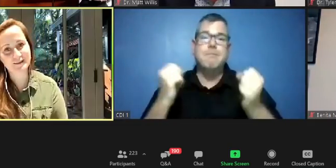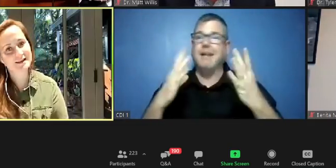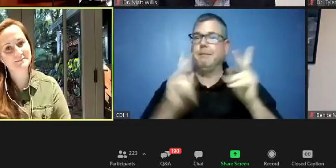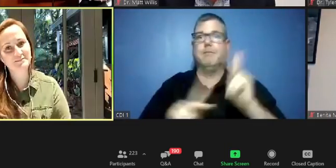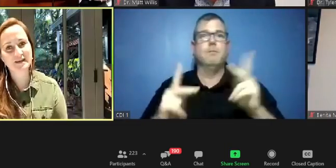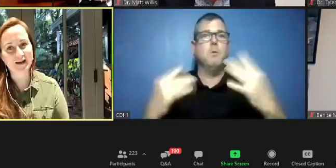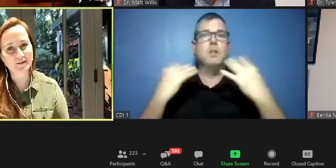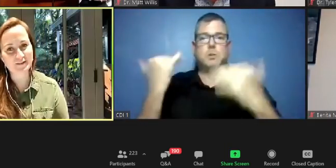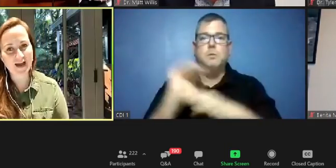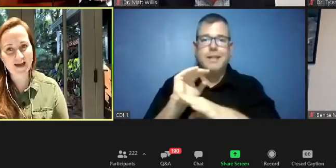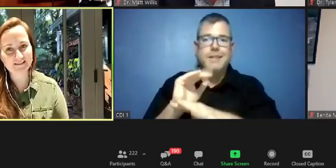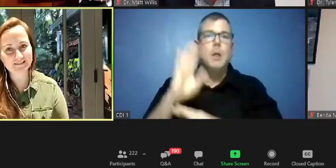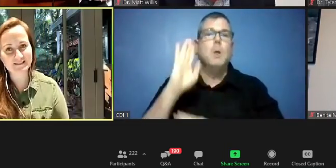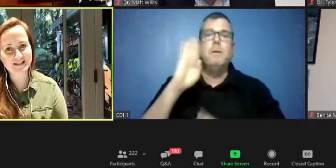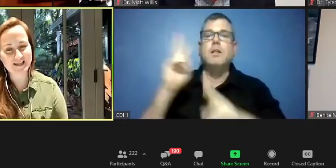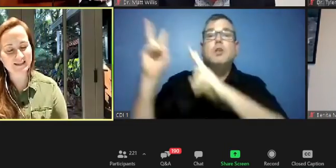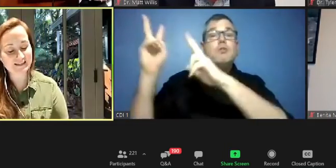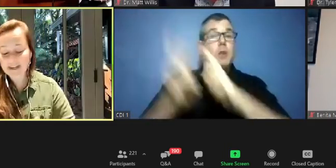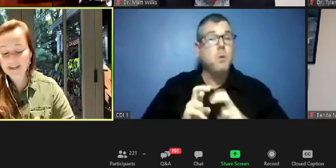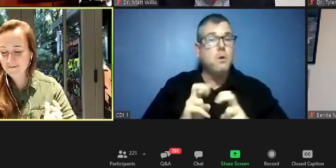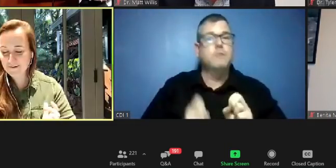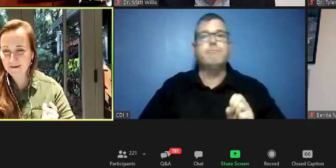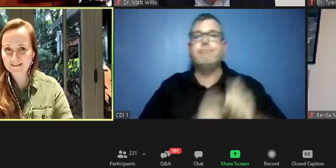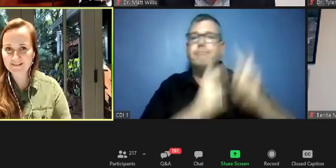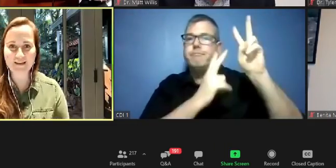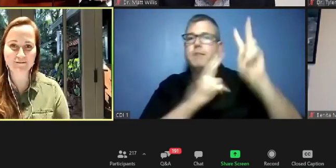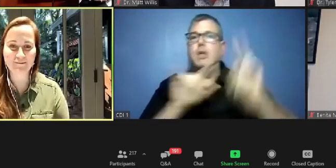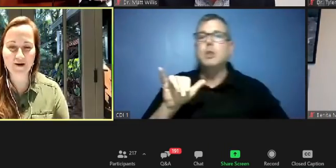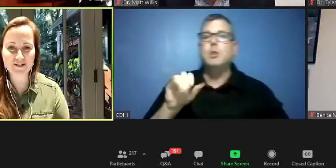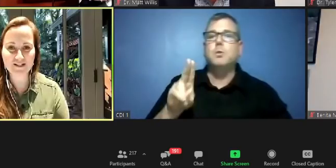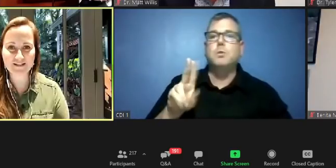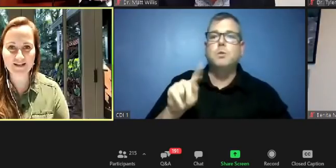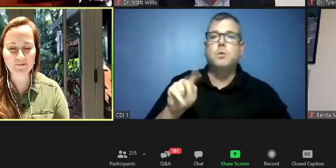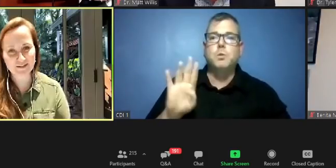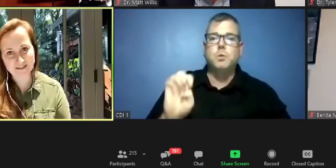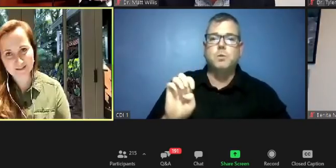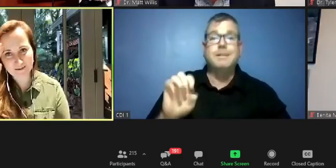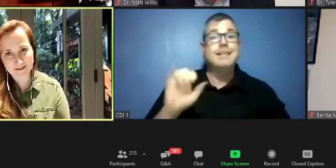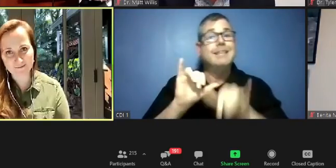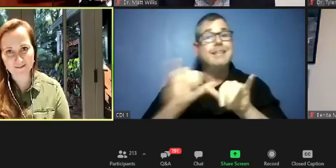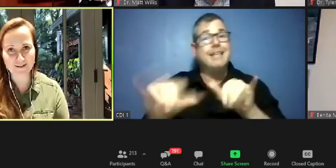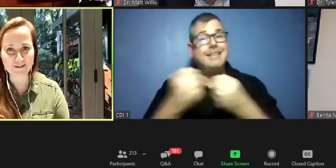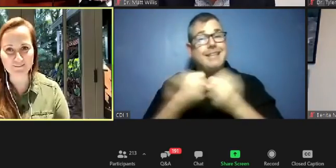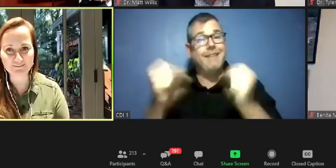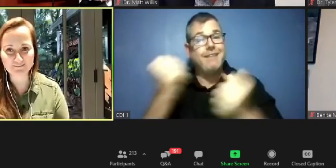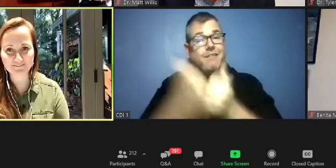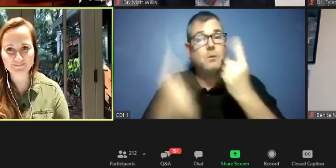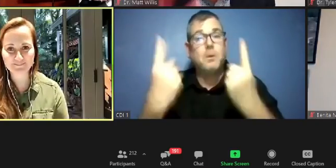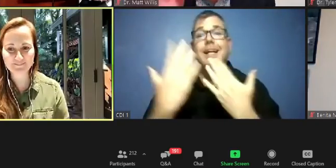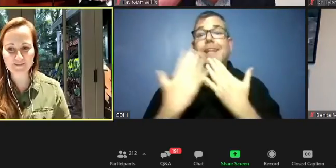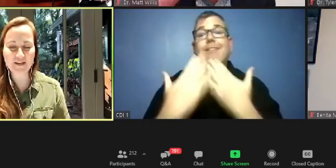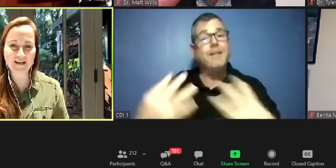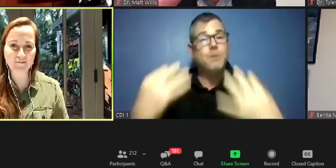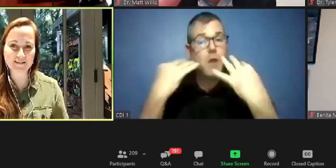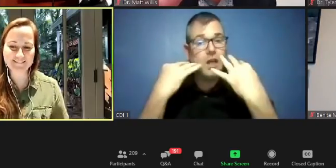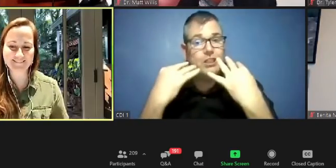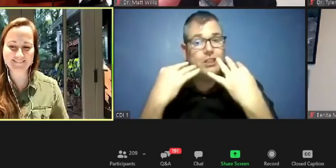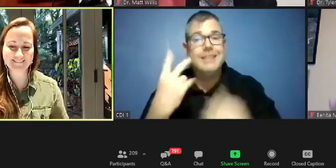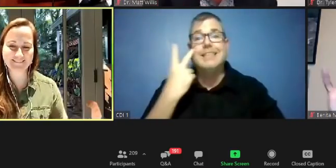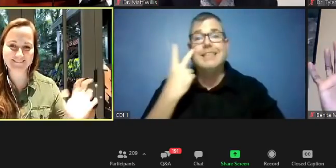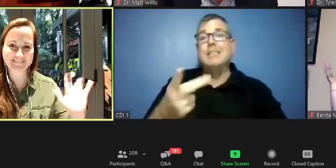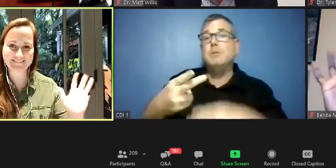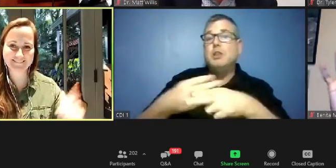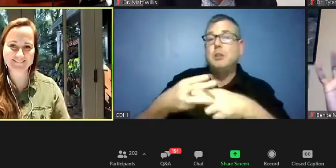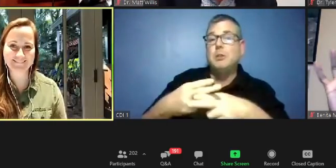for it then. Other than that, stay safe, everyone. Thank you for watching, and we'll see you again very soon. Good night, everyone.